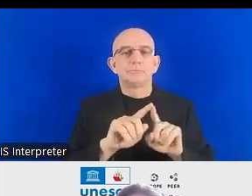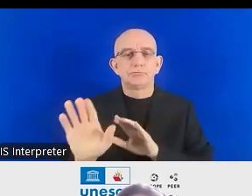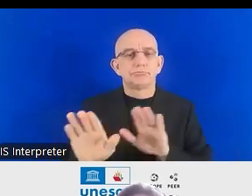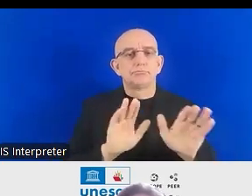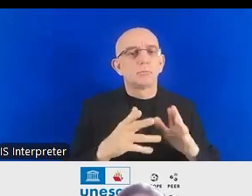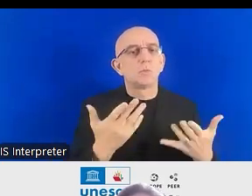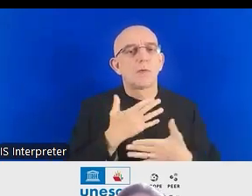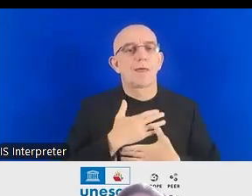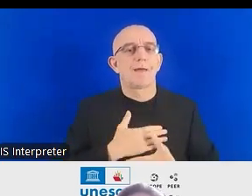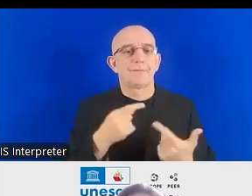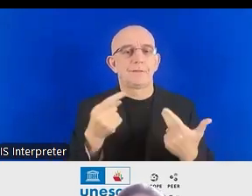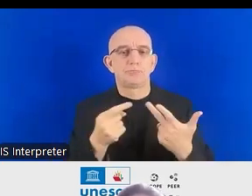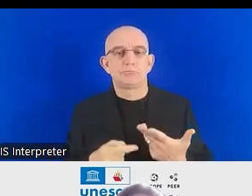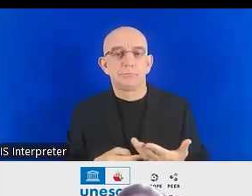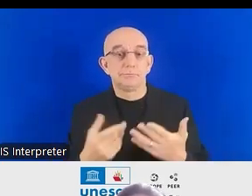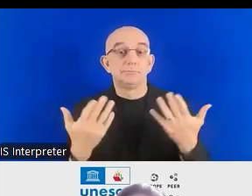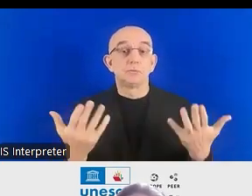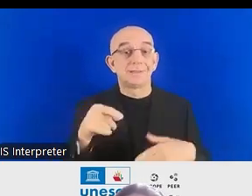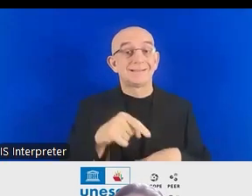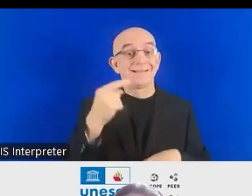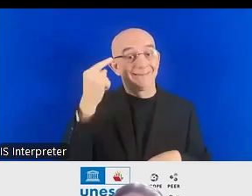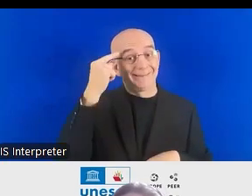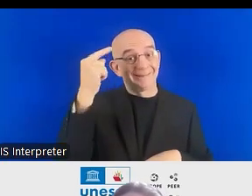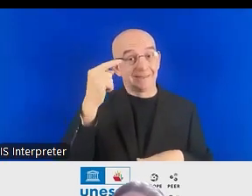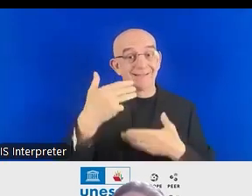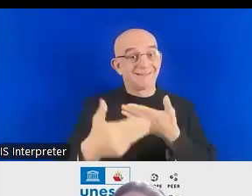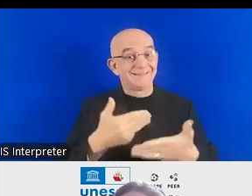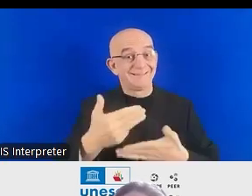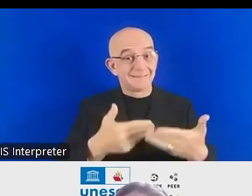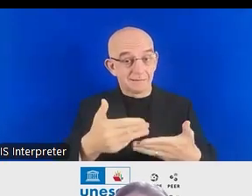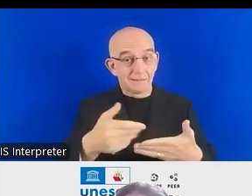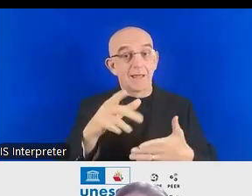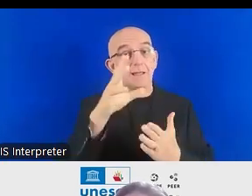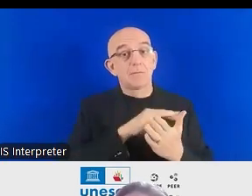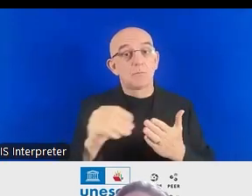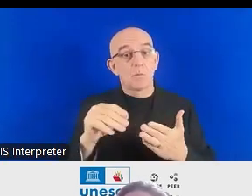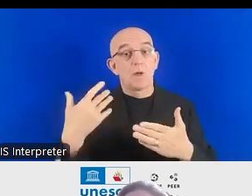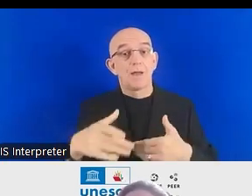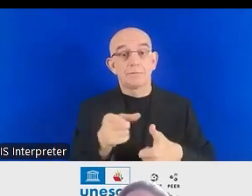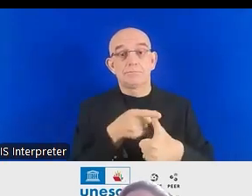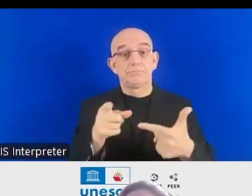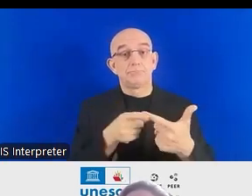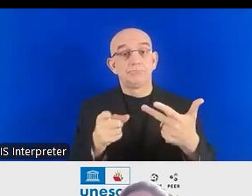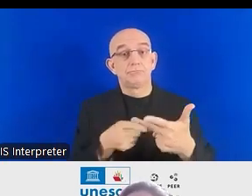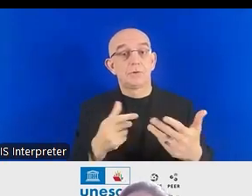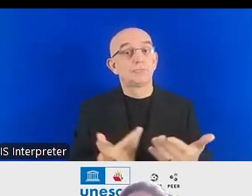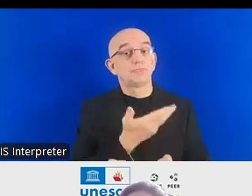on your screen. I think it's very important just to pause 1 second